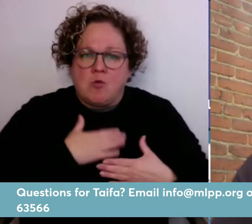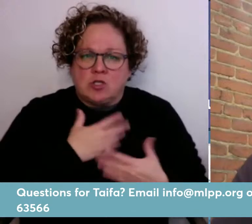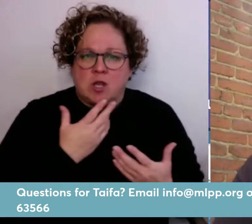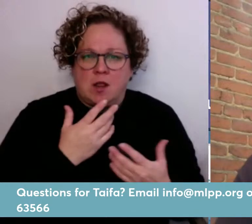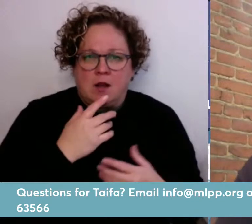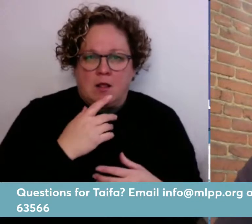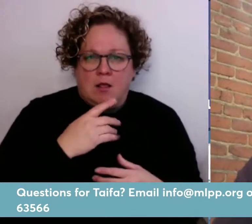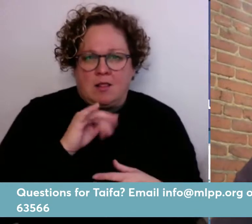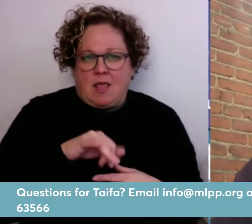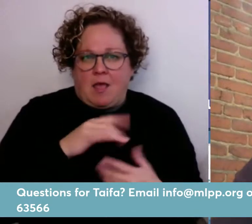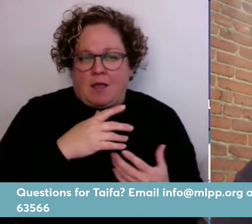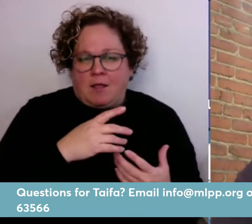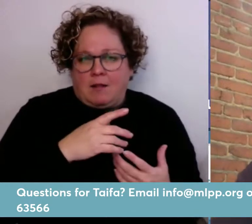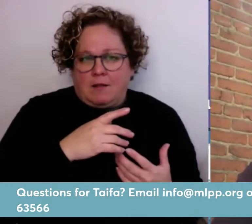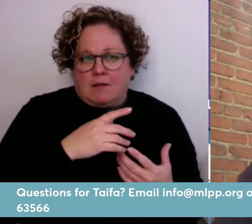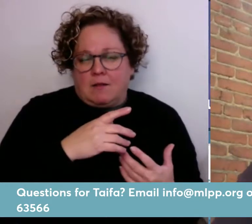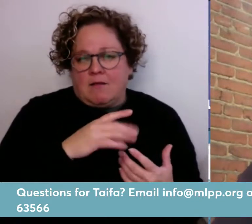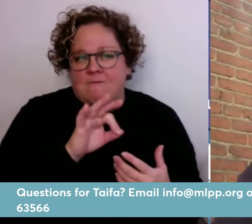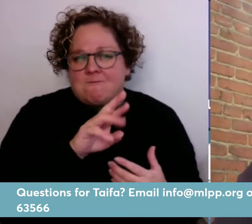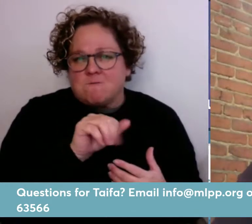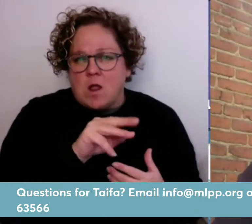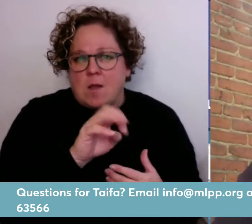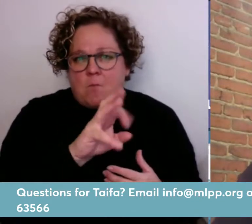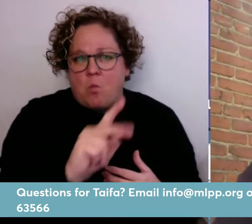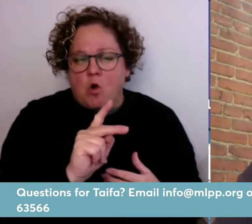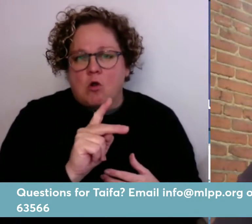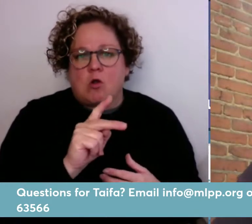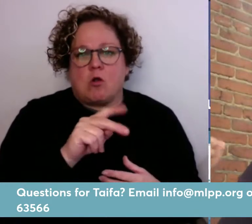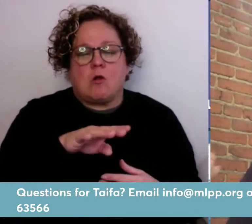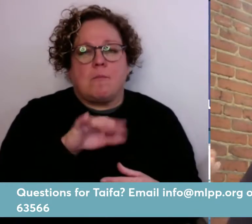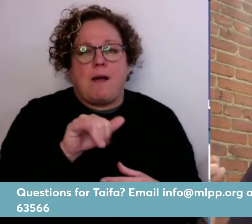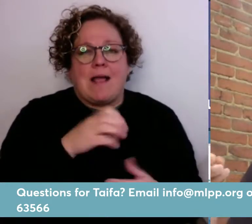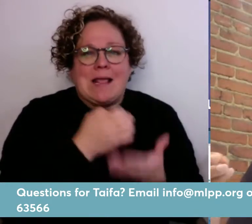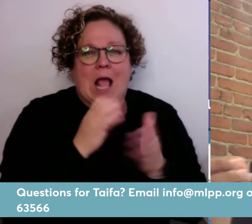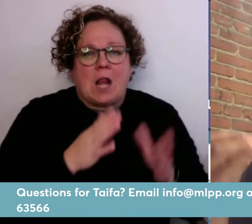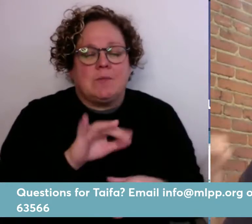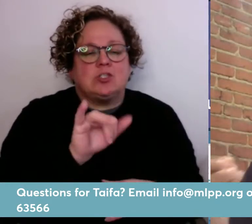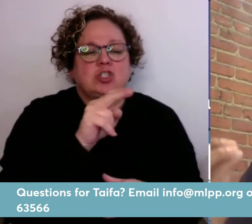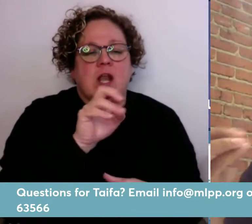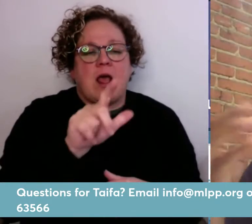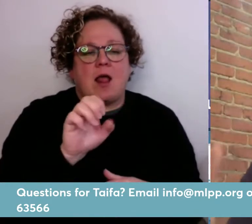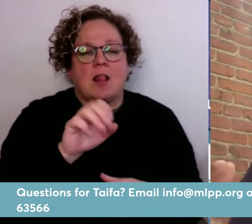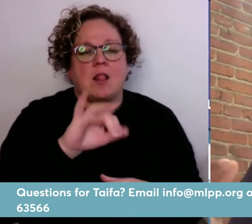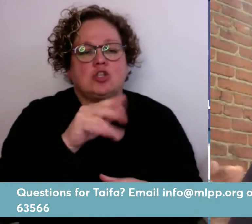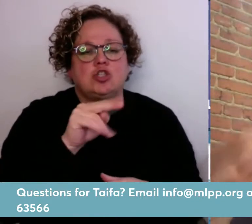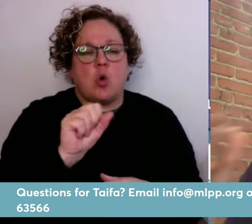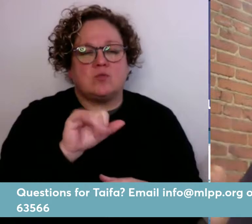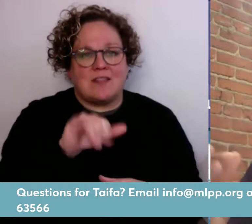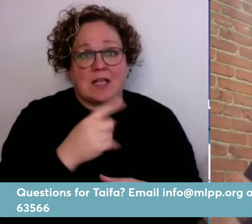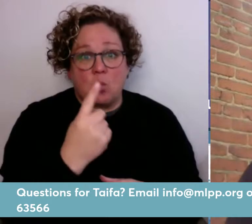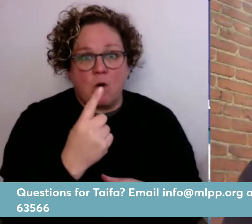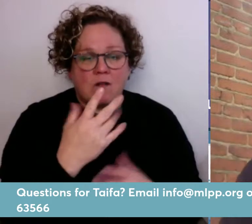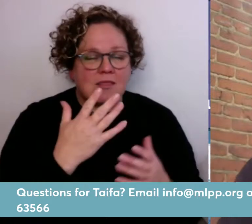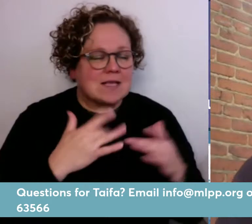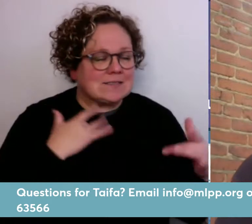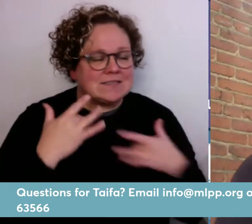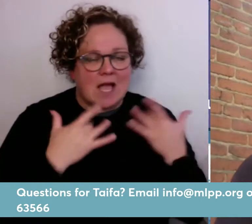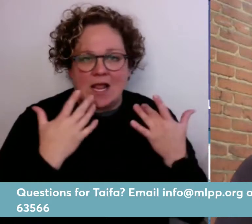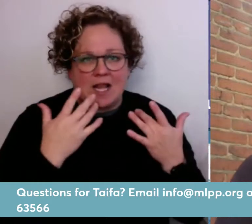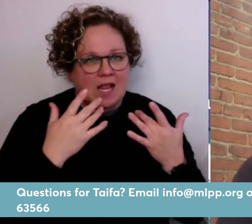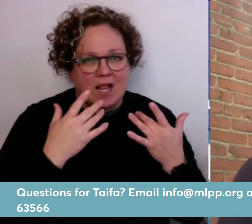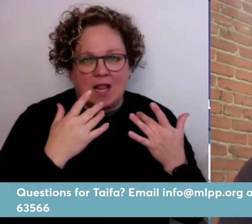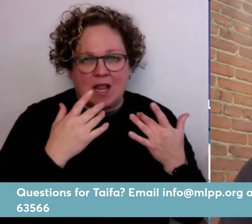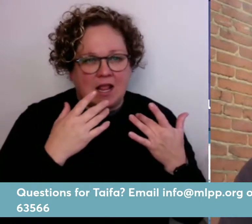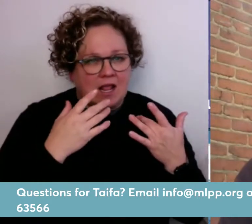framework, termed by economist Janelle Jones, is one of the exciting frames to really